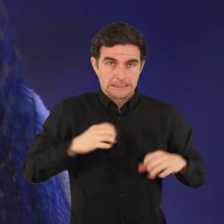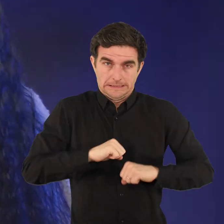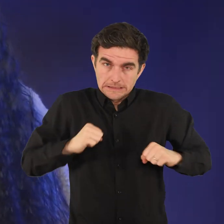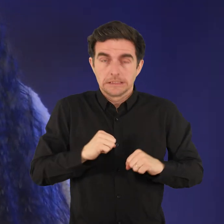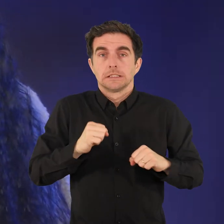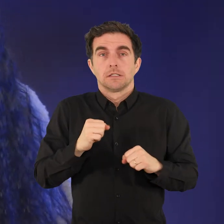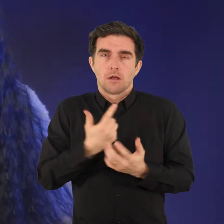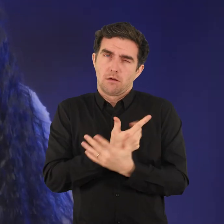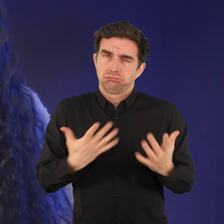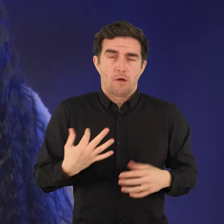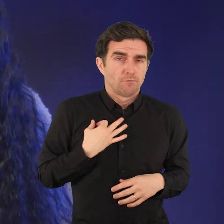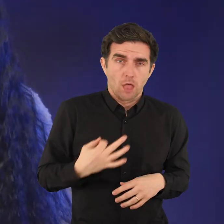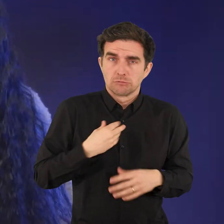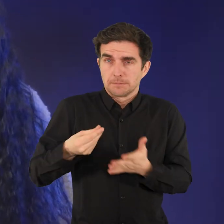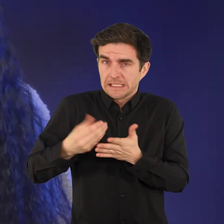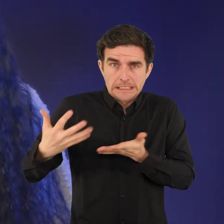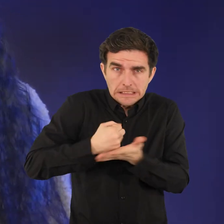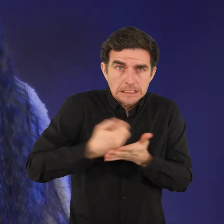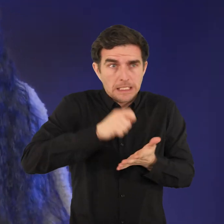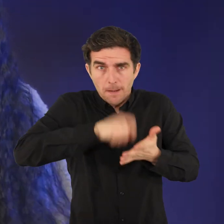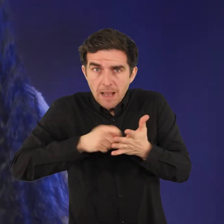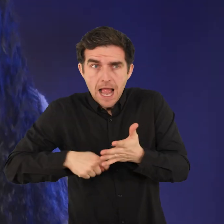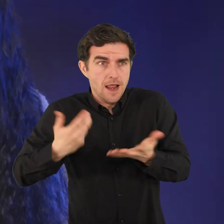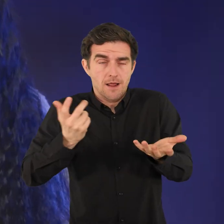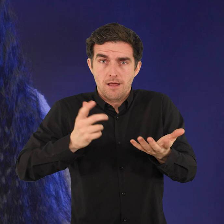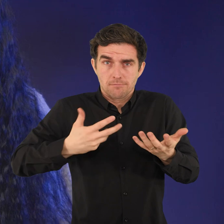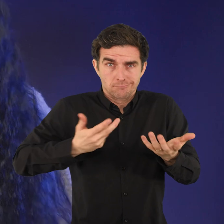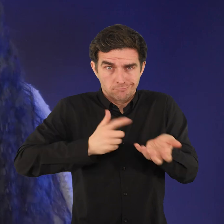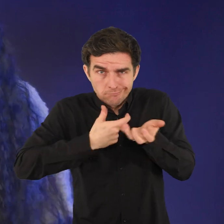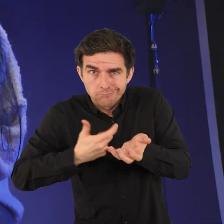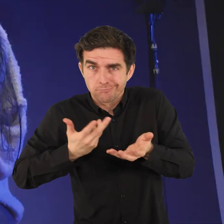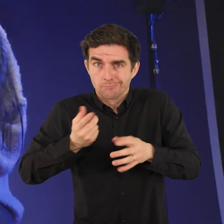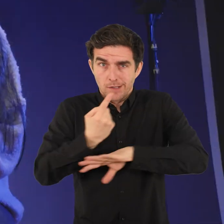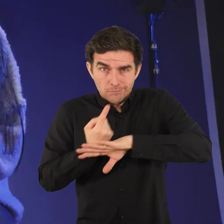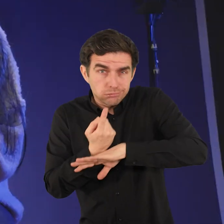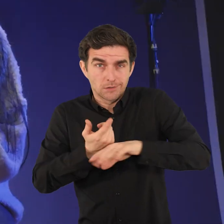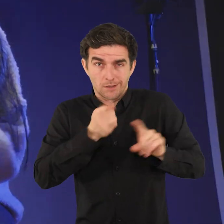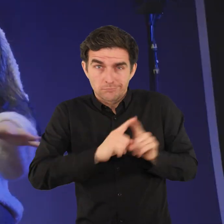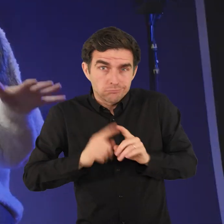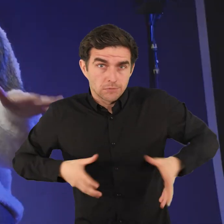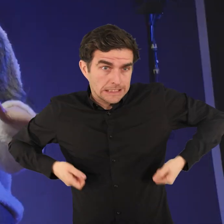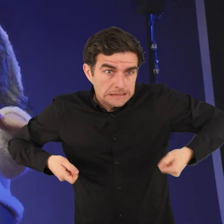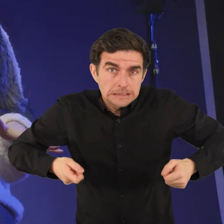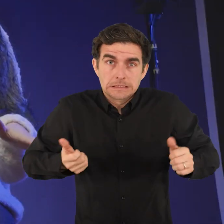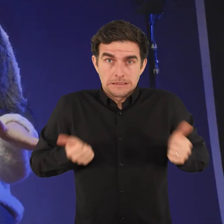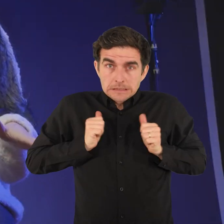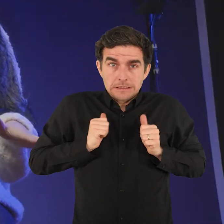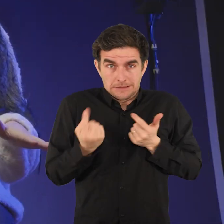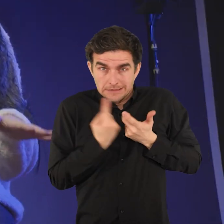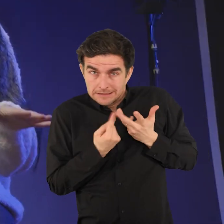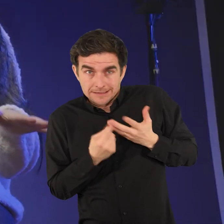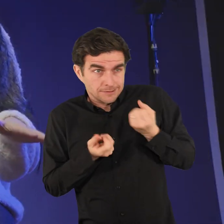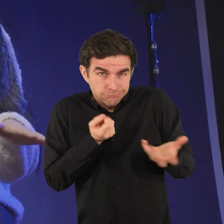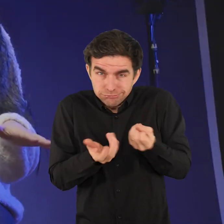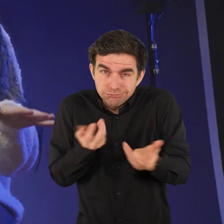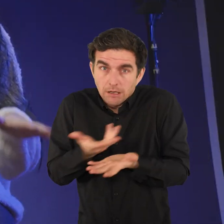who fundraise a lot of money to buy a lot of equipment for them. But people who are on the